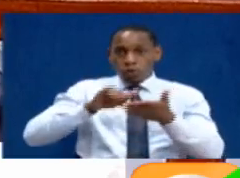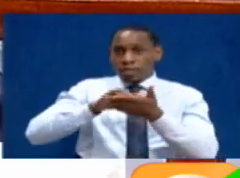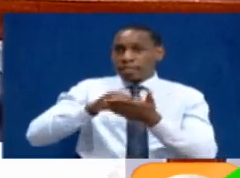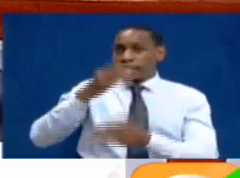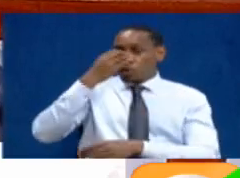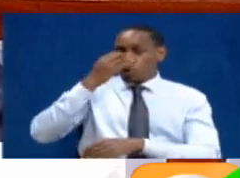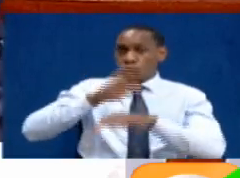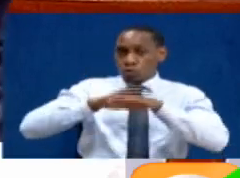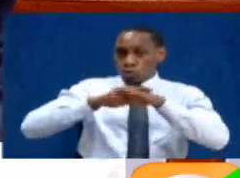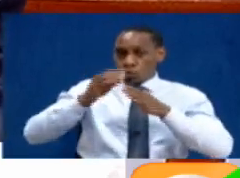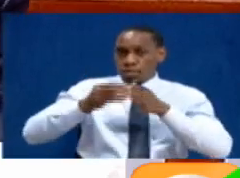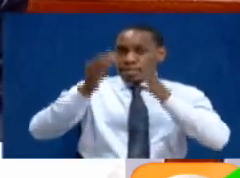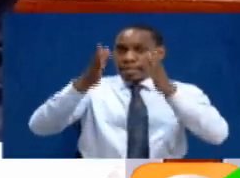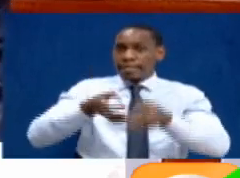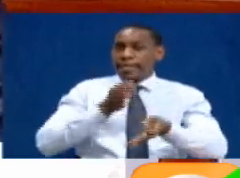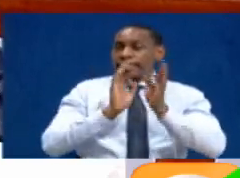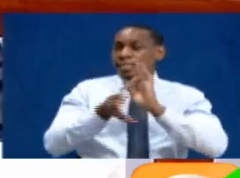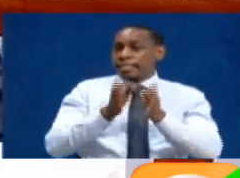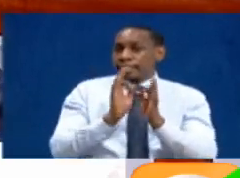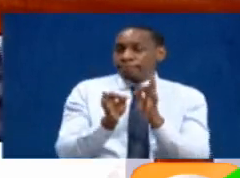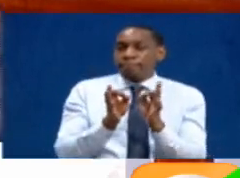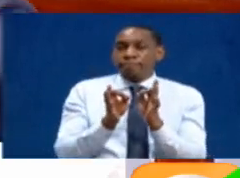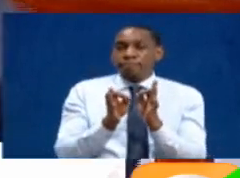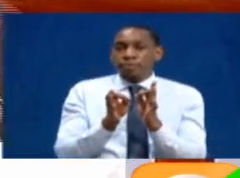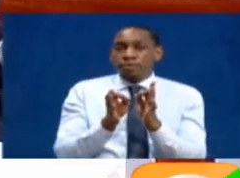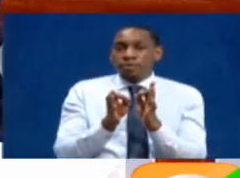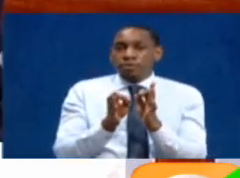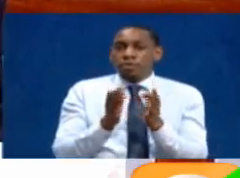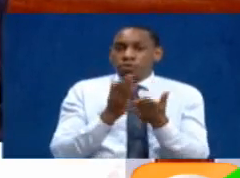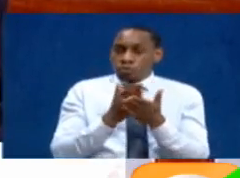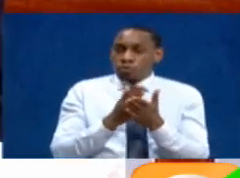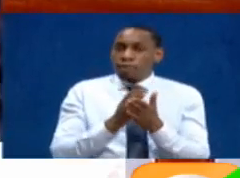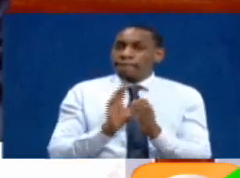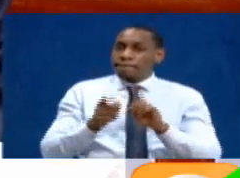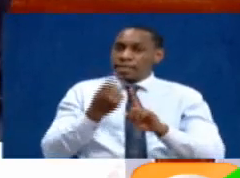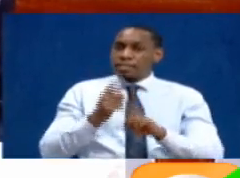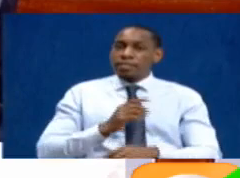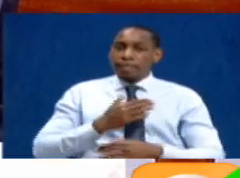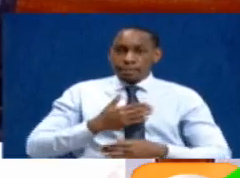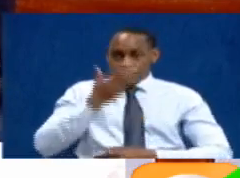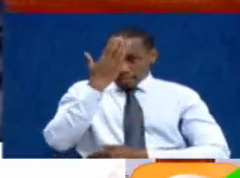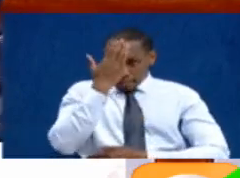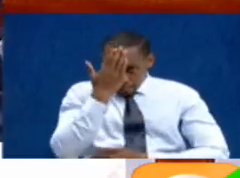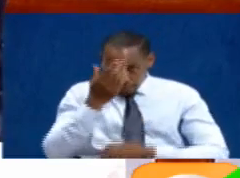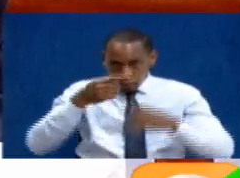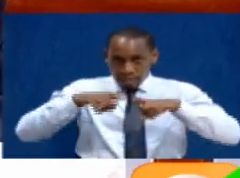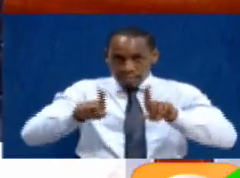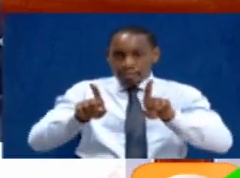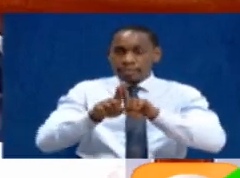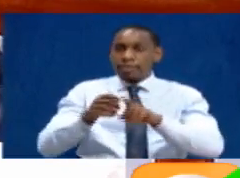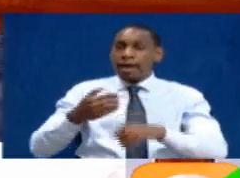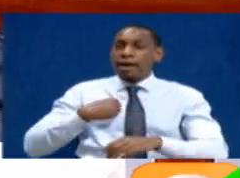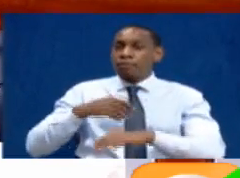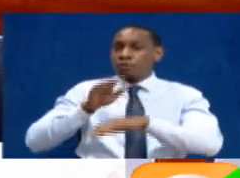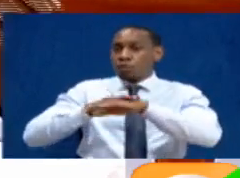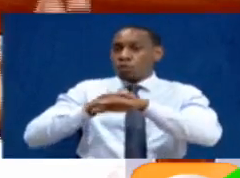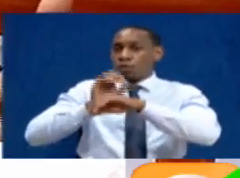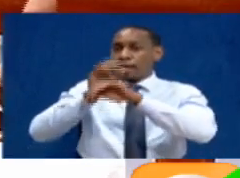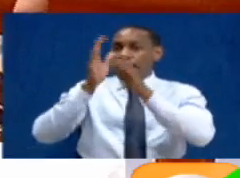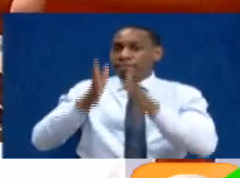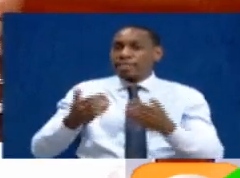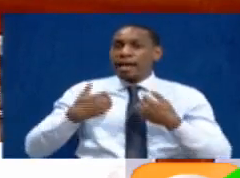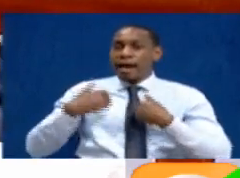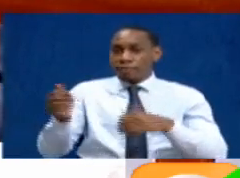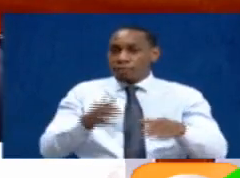is a shrewd leader. If he can be compose himself, humble himself, get good advisors, he still have